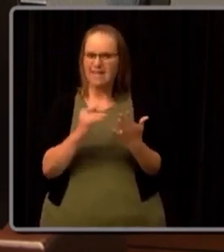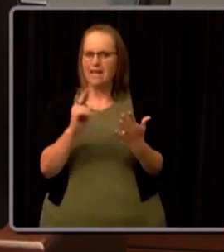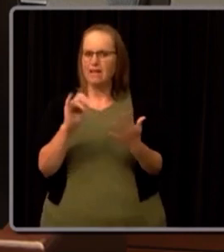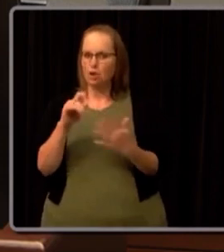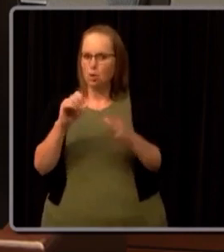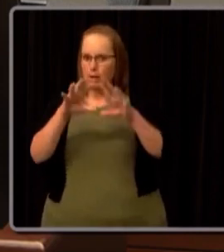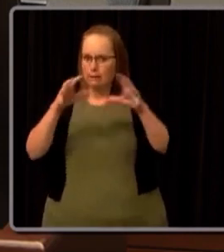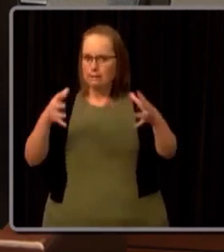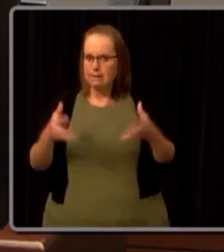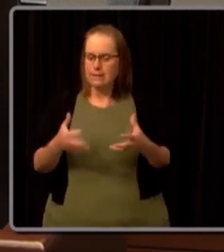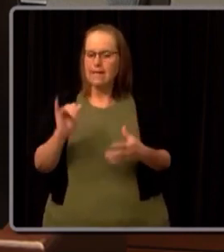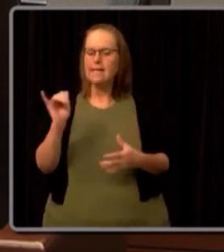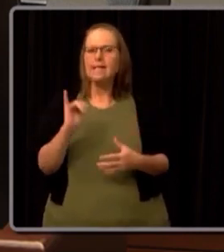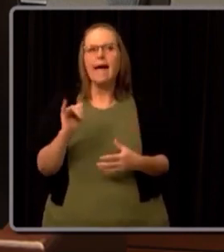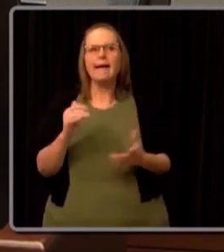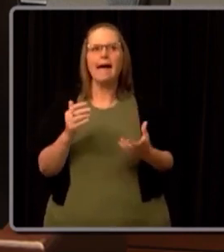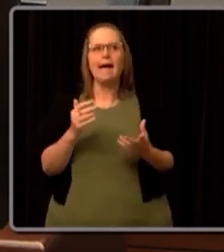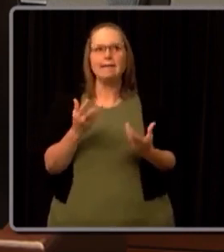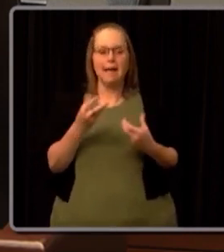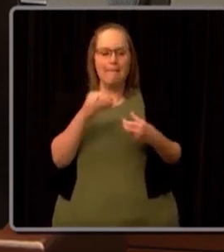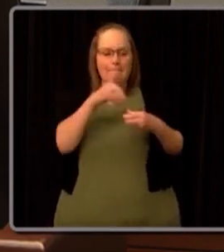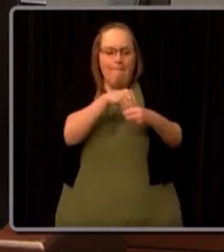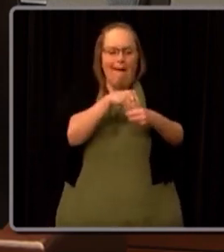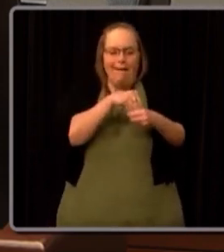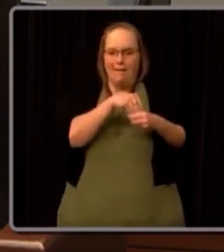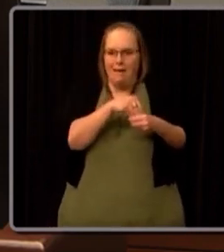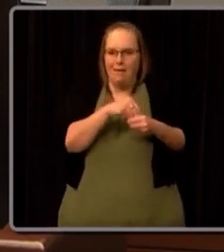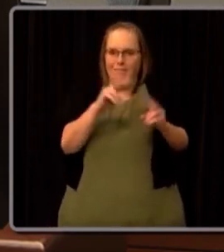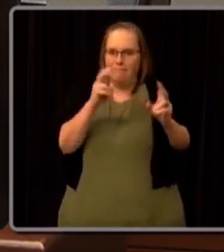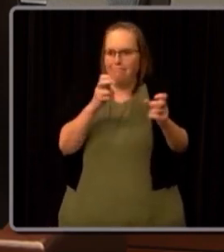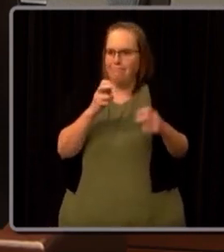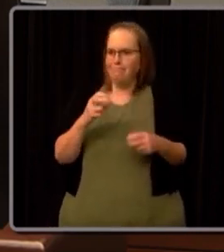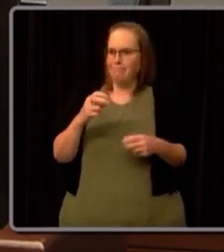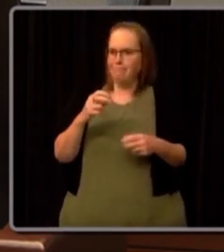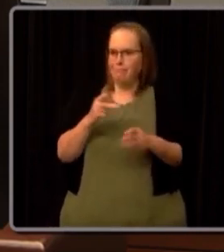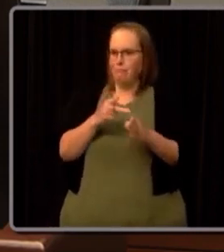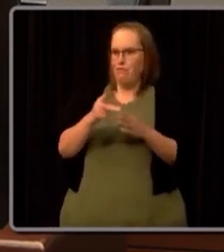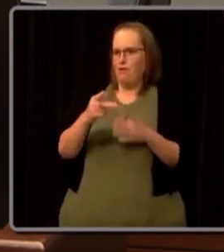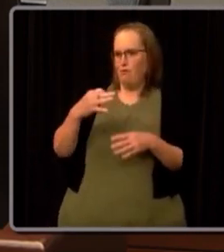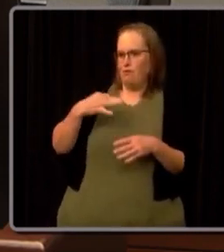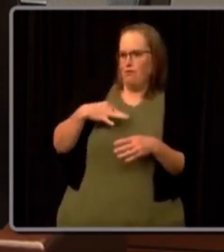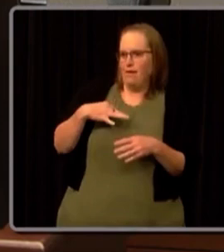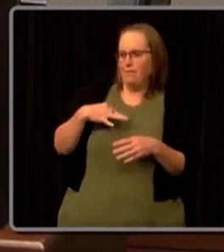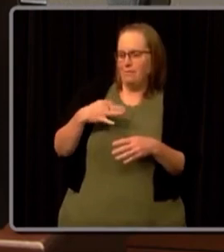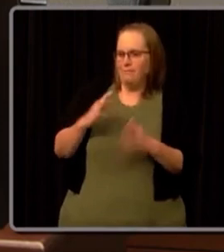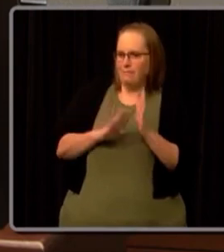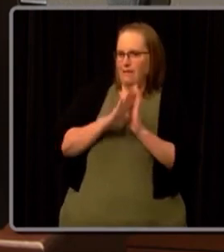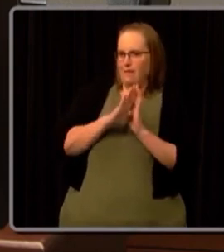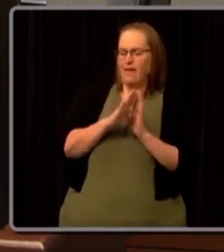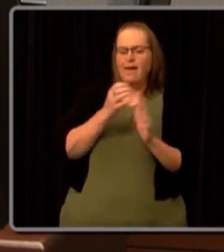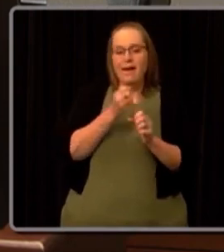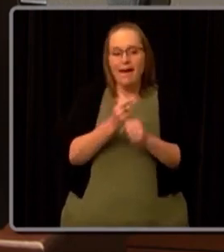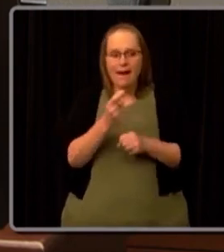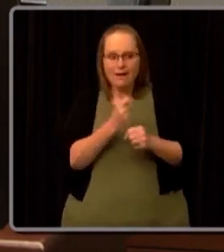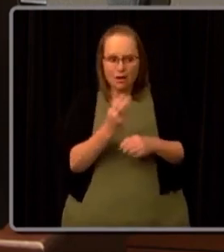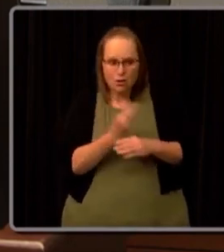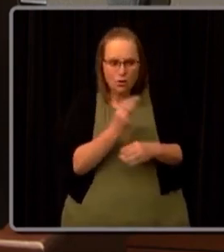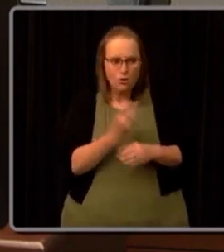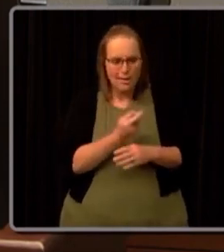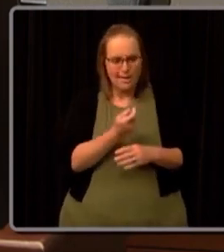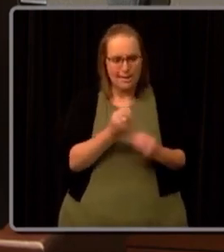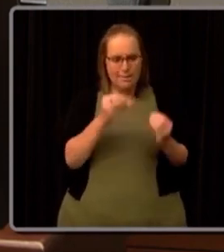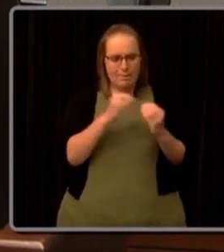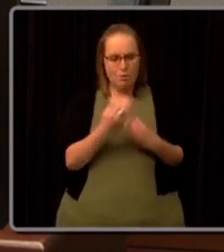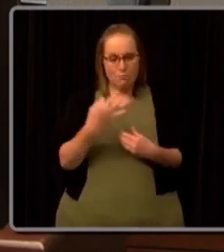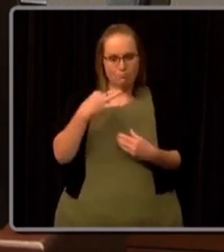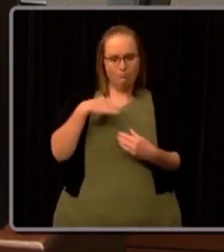like a little pocket of professional development. Every year you use it, you learn a little bit more that you can give to your students. For